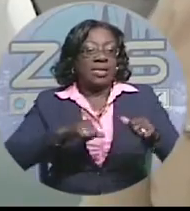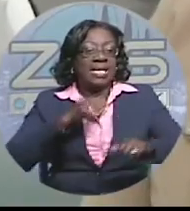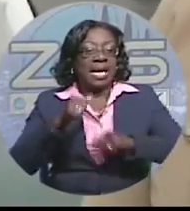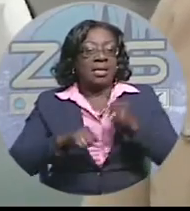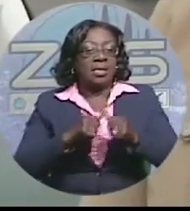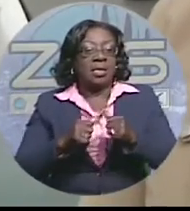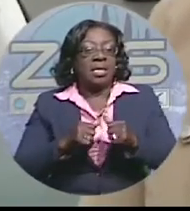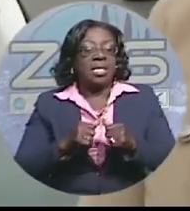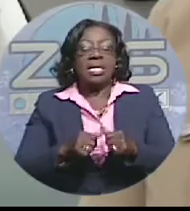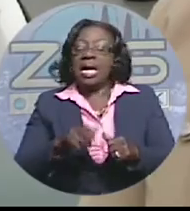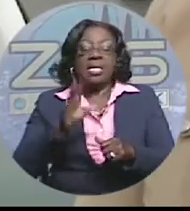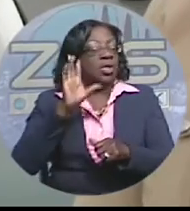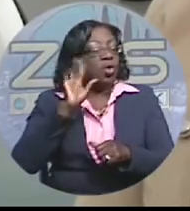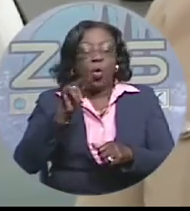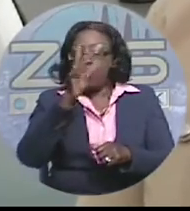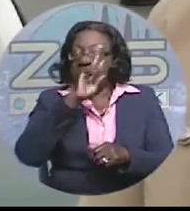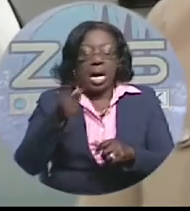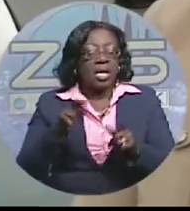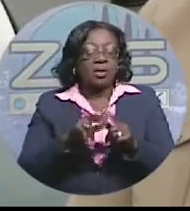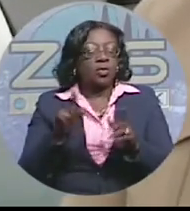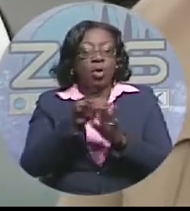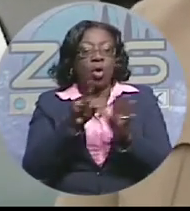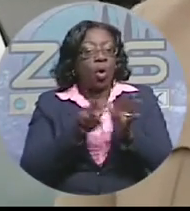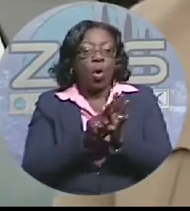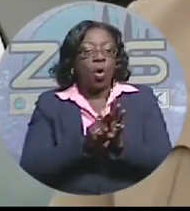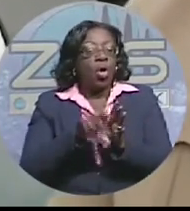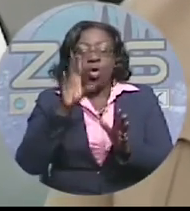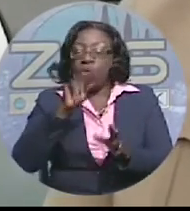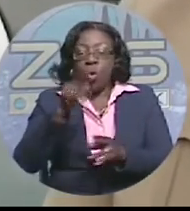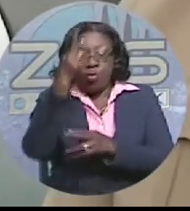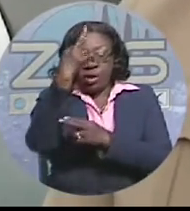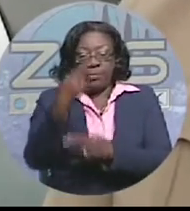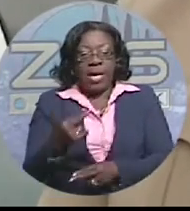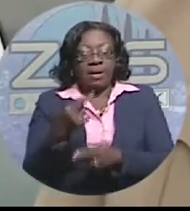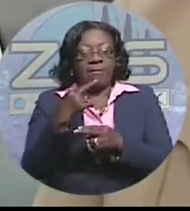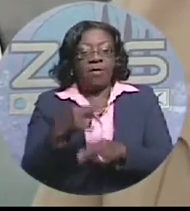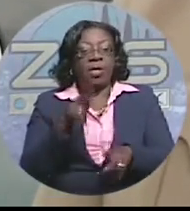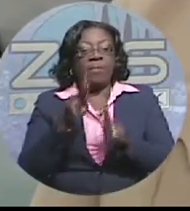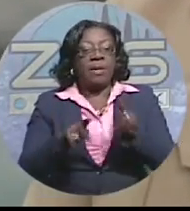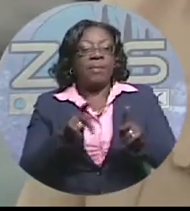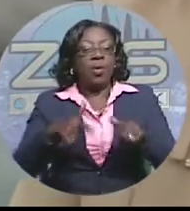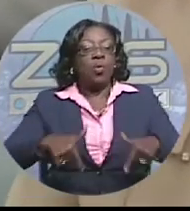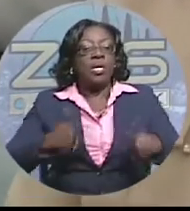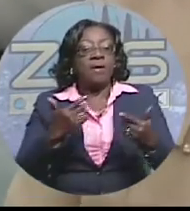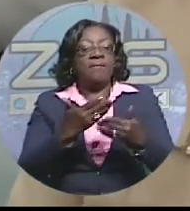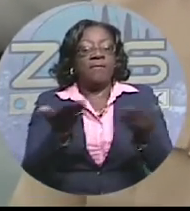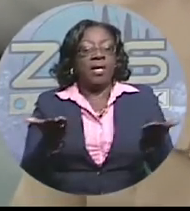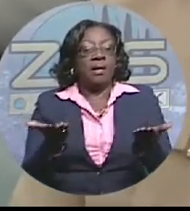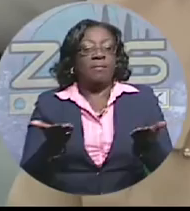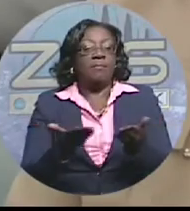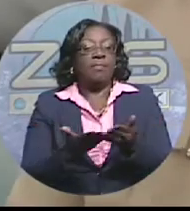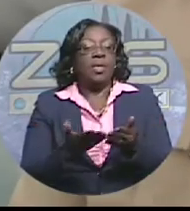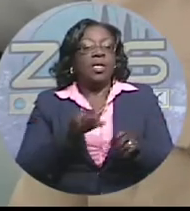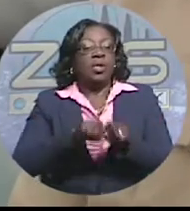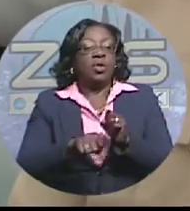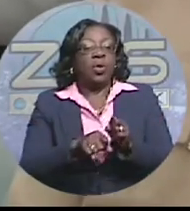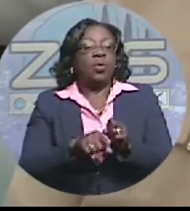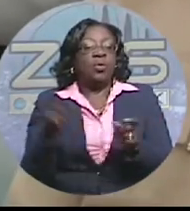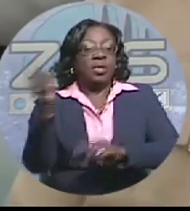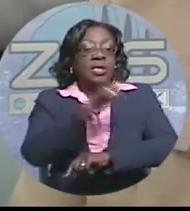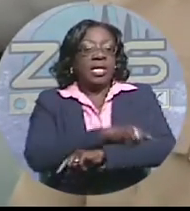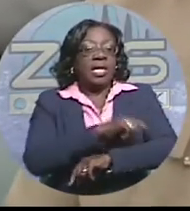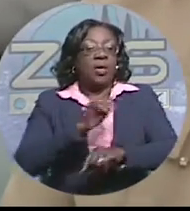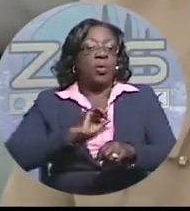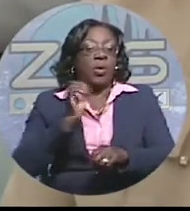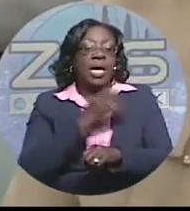He have no regard for law and order, no respect for his neighbors, his fellow men who live near to him. So today we're making